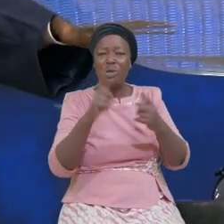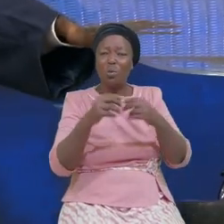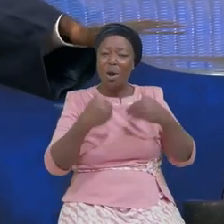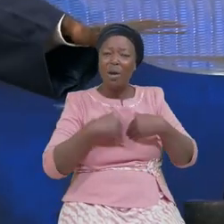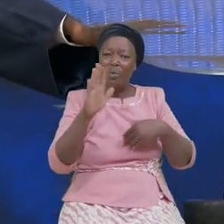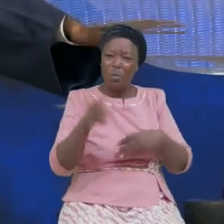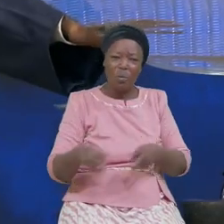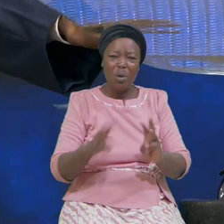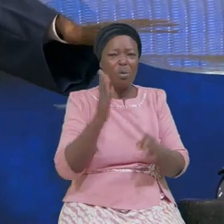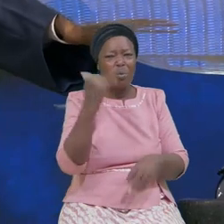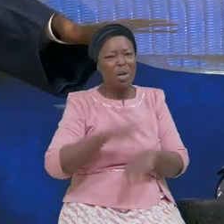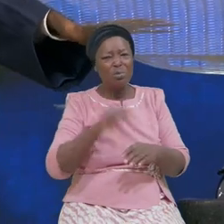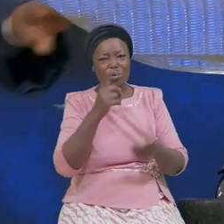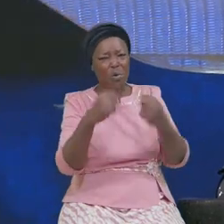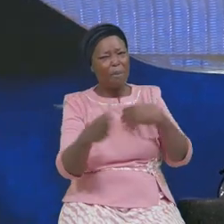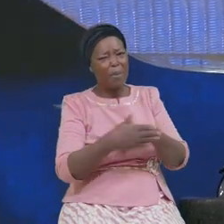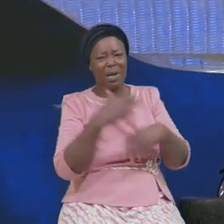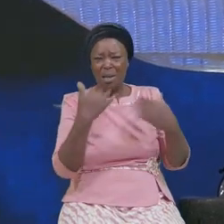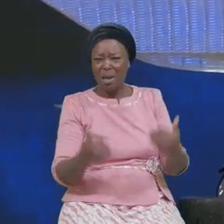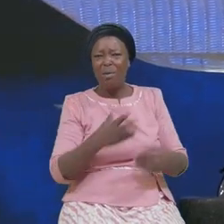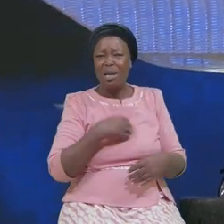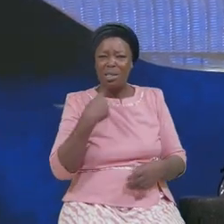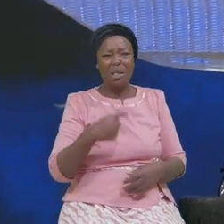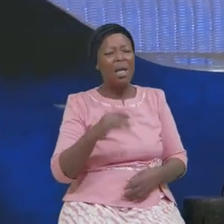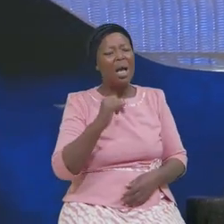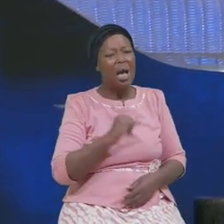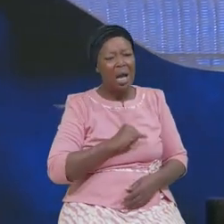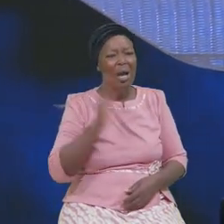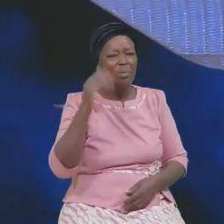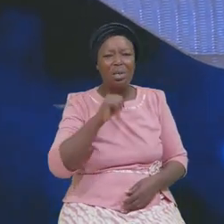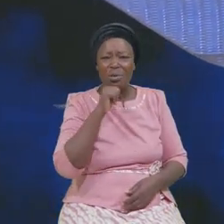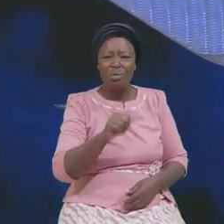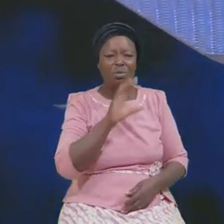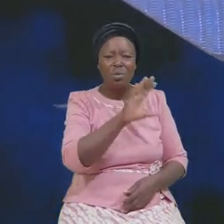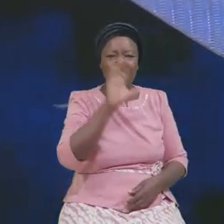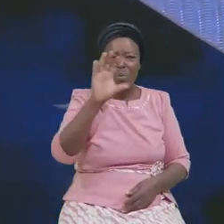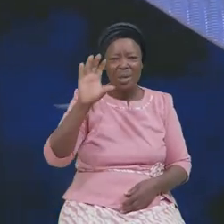why don't you come back and say, I will not wander